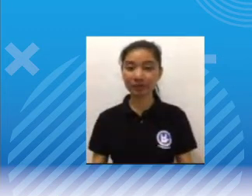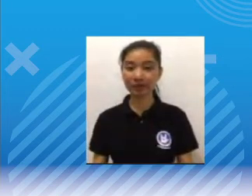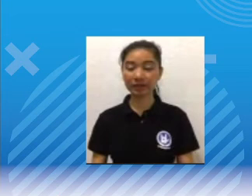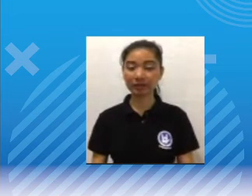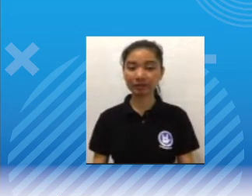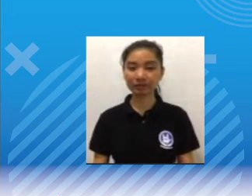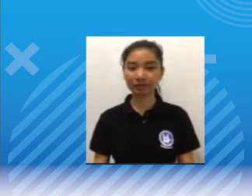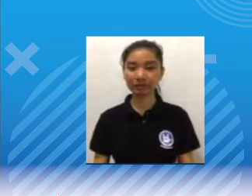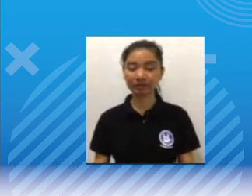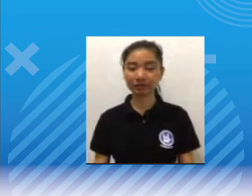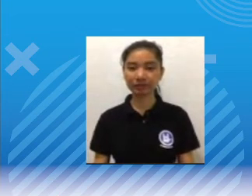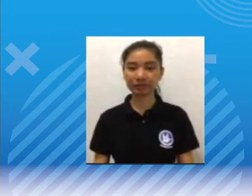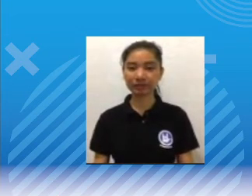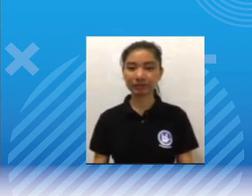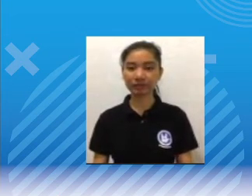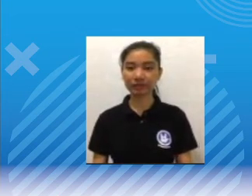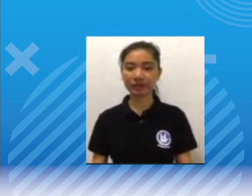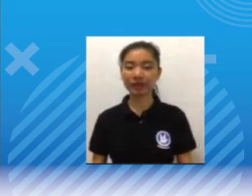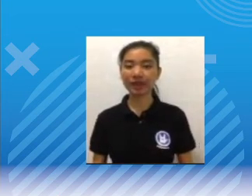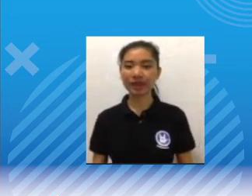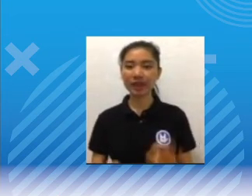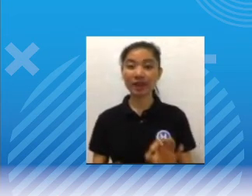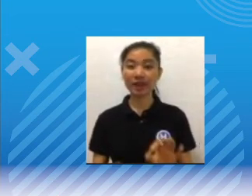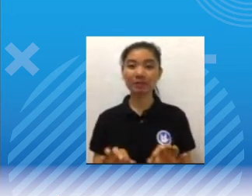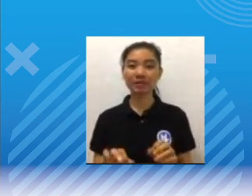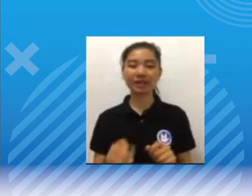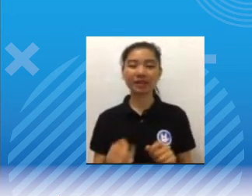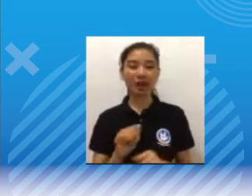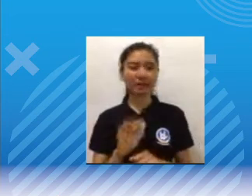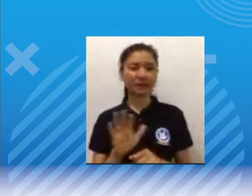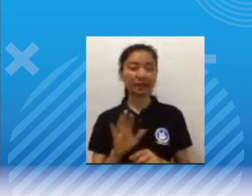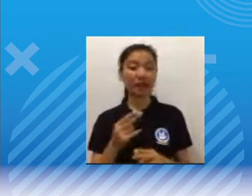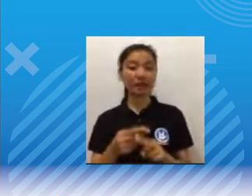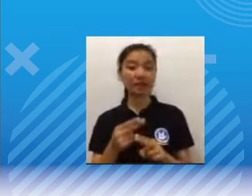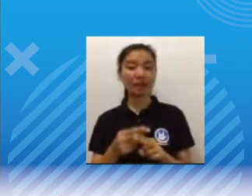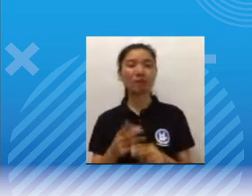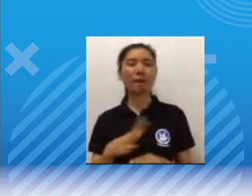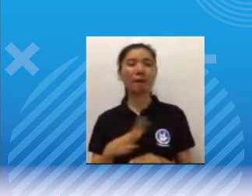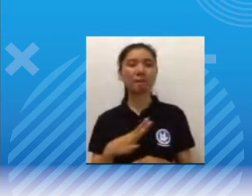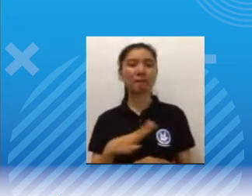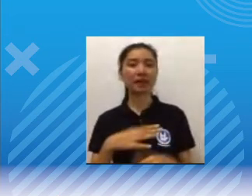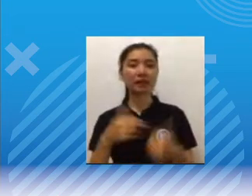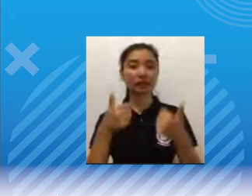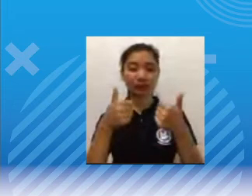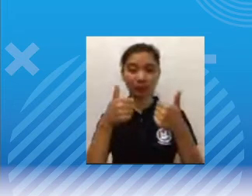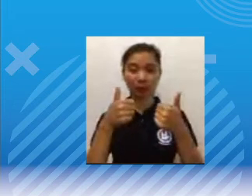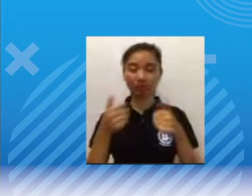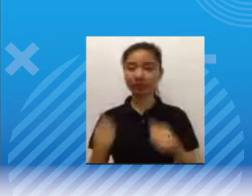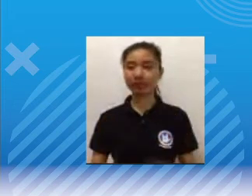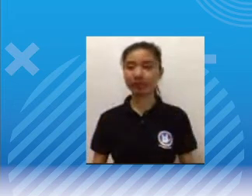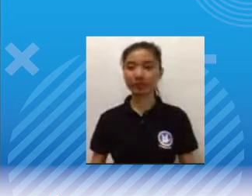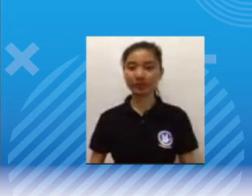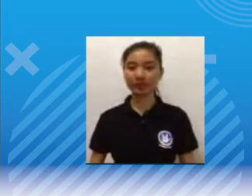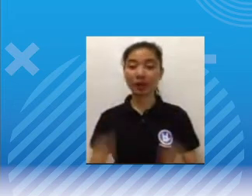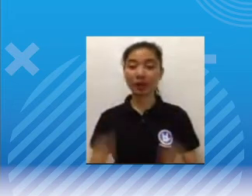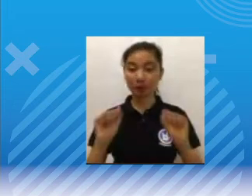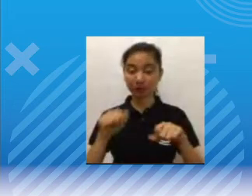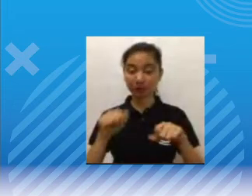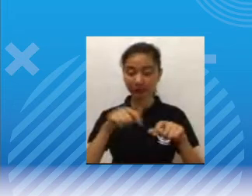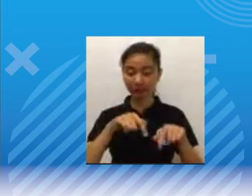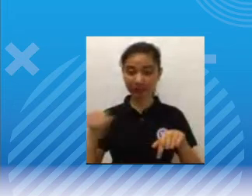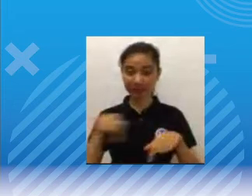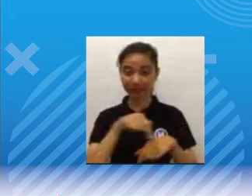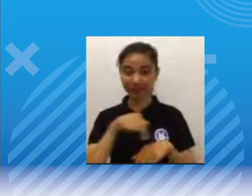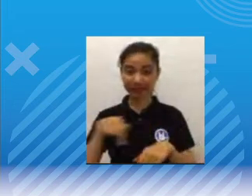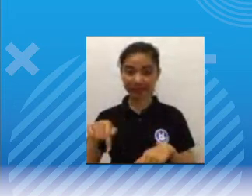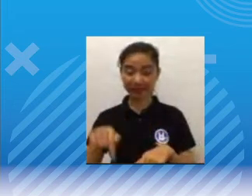natin manatiling hindi kalala sa pagtanong at pag-share ng insights, pwede po i-post dun sa Padlet wall. Nandun po sa pinned